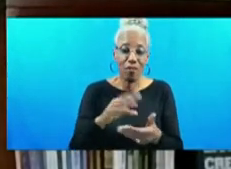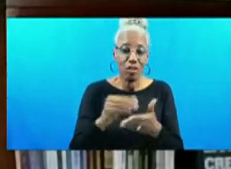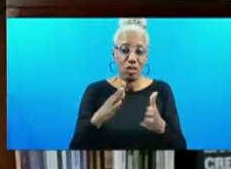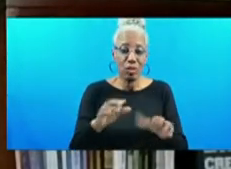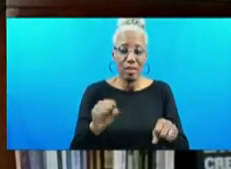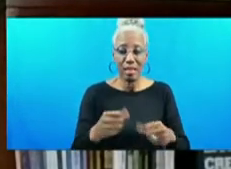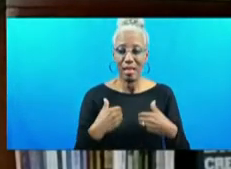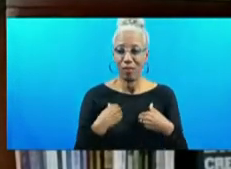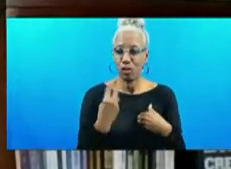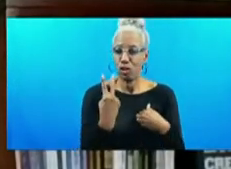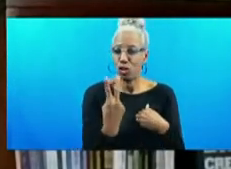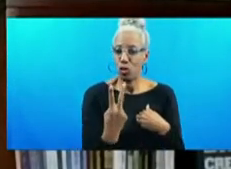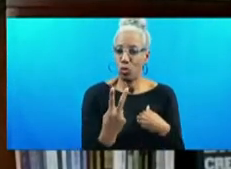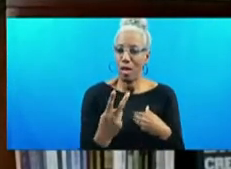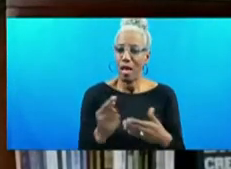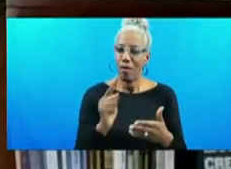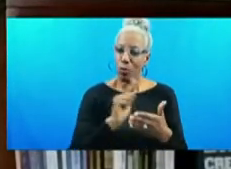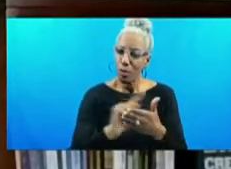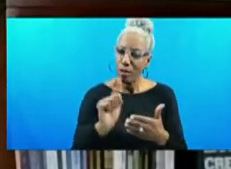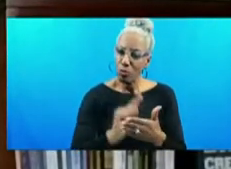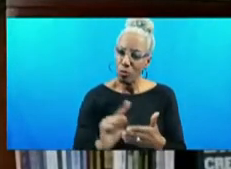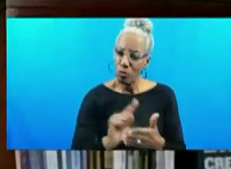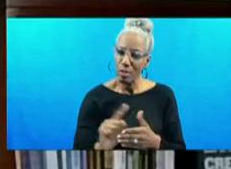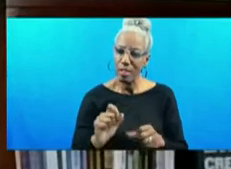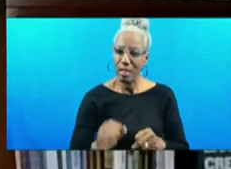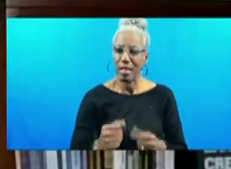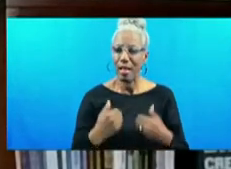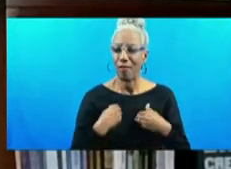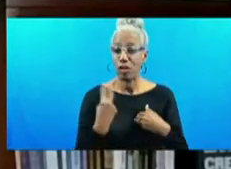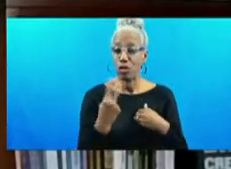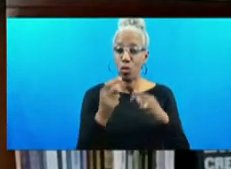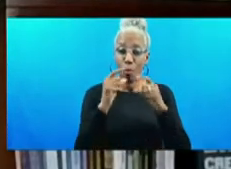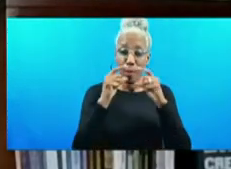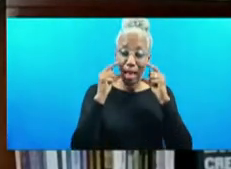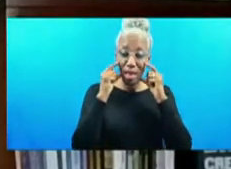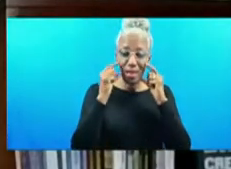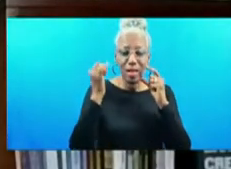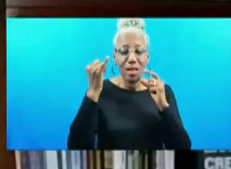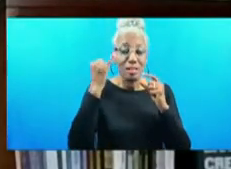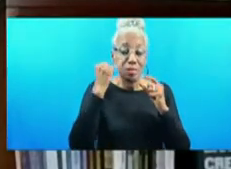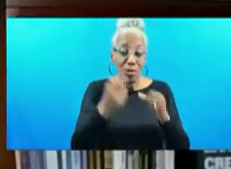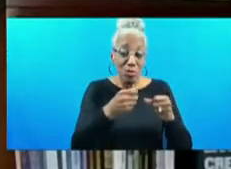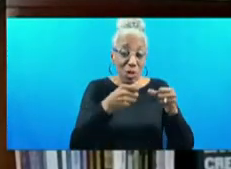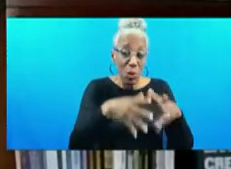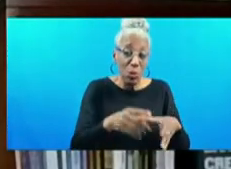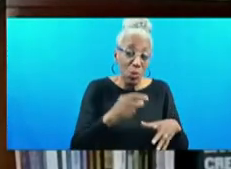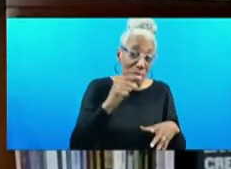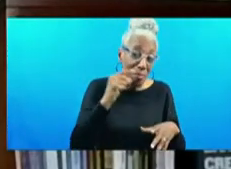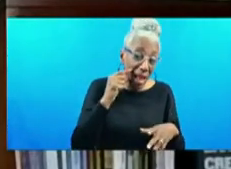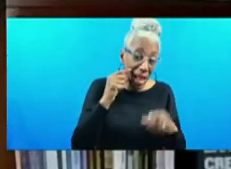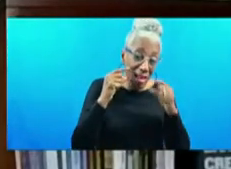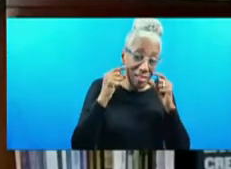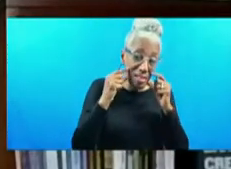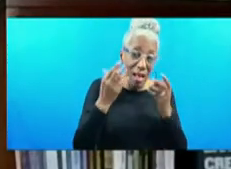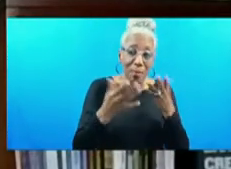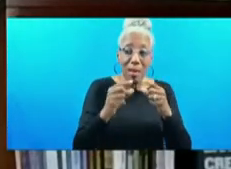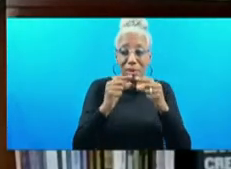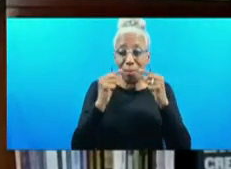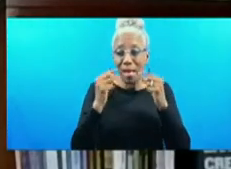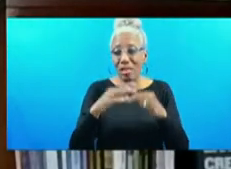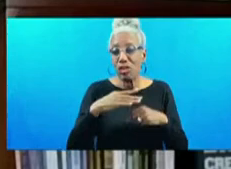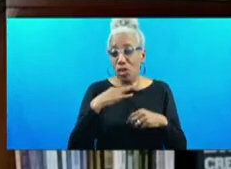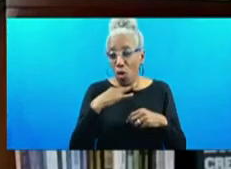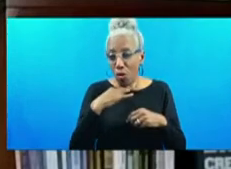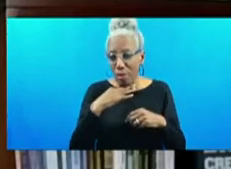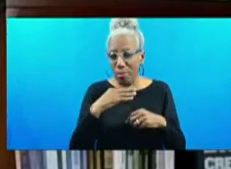dirty, yes, we have many extra masks. Now, not all KN95 masks, but we've been able to provide